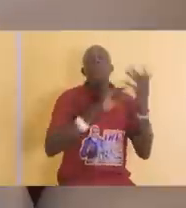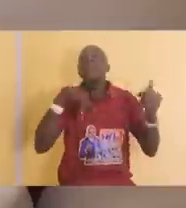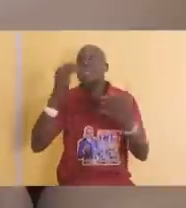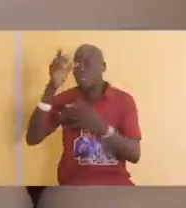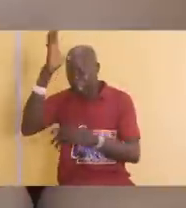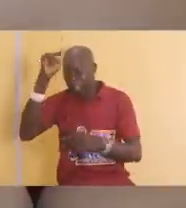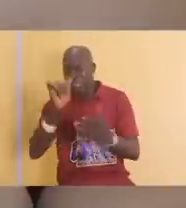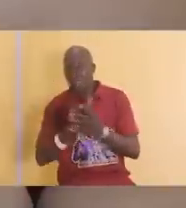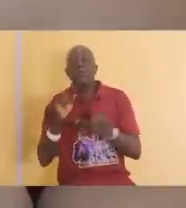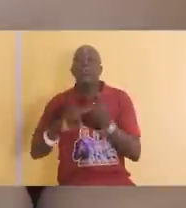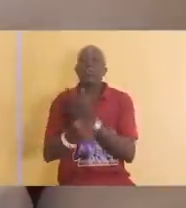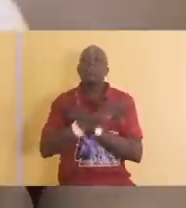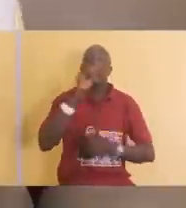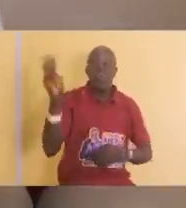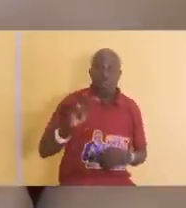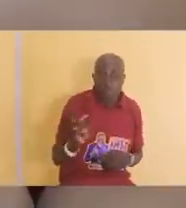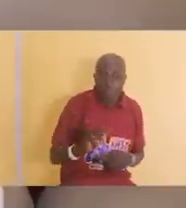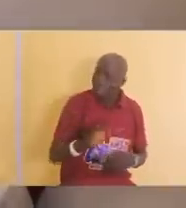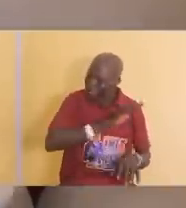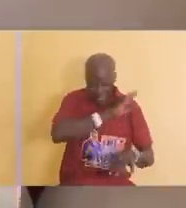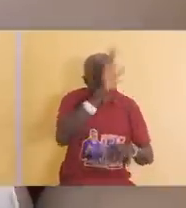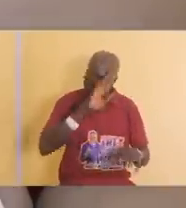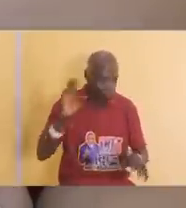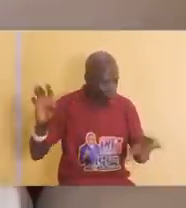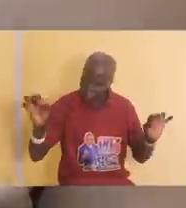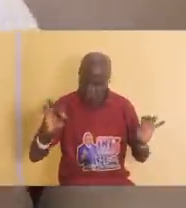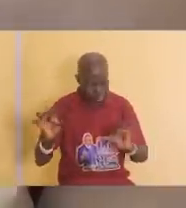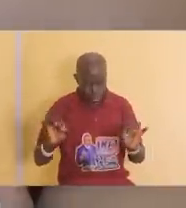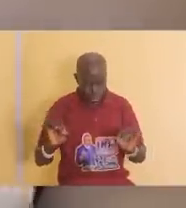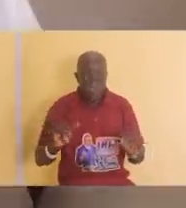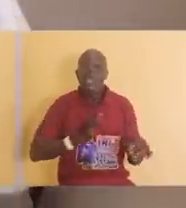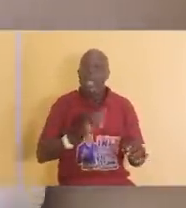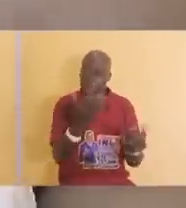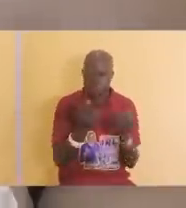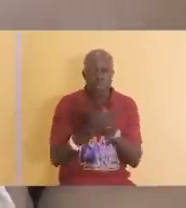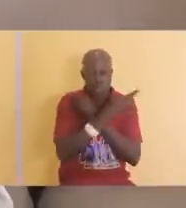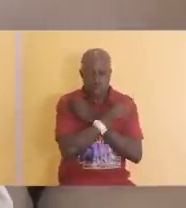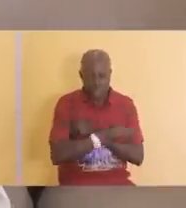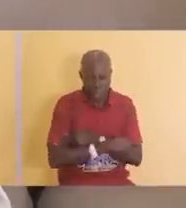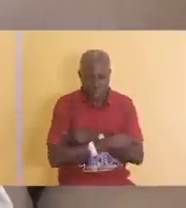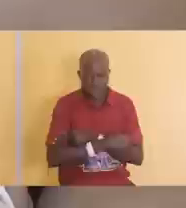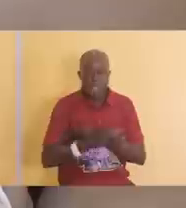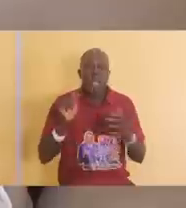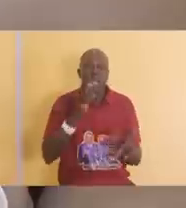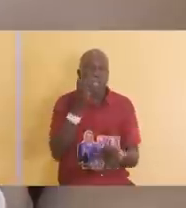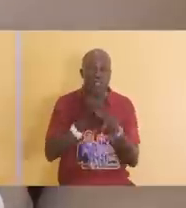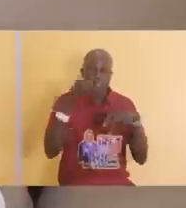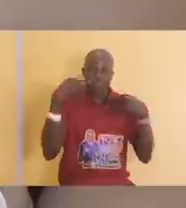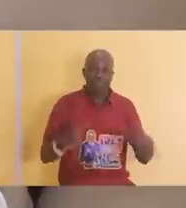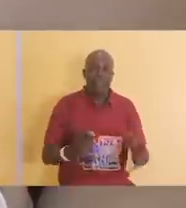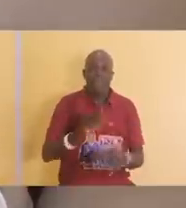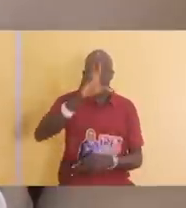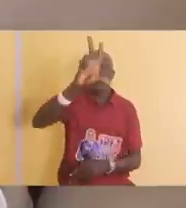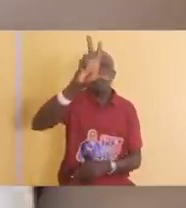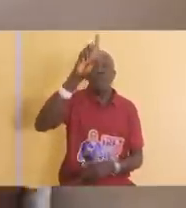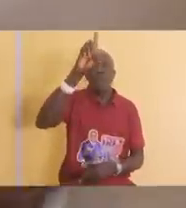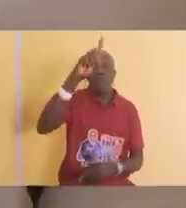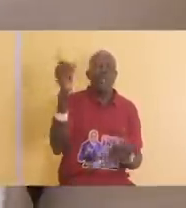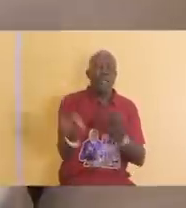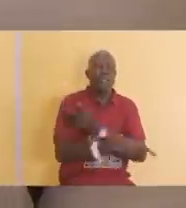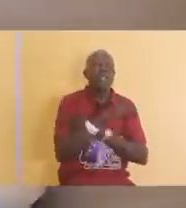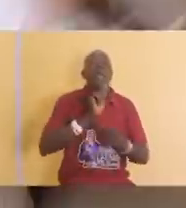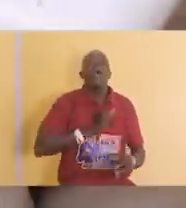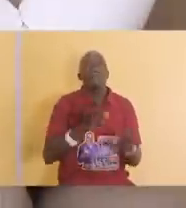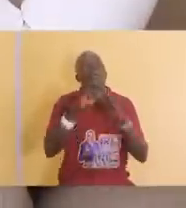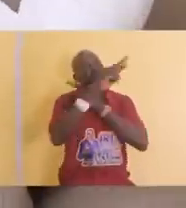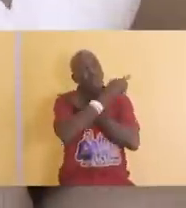Somebody say that. Money, is this the money? Oh, you can't get it. Hey, you myself rest. I just told you that one is